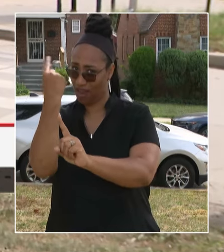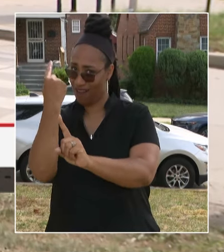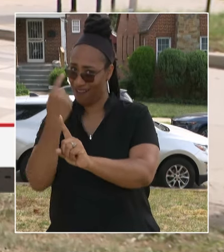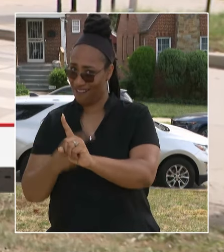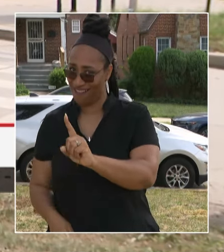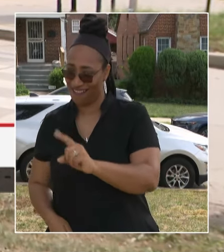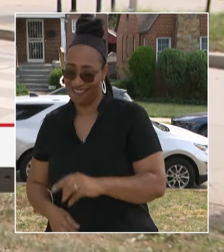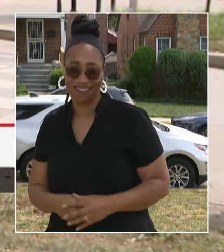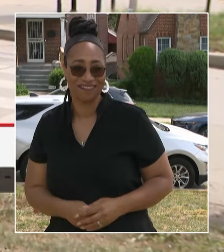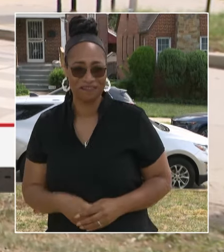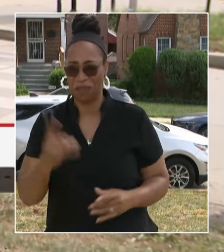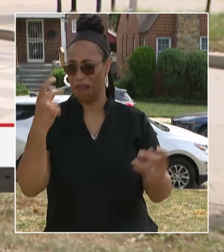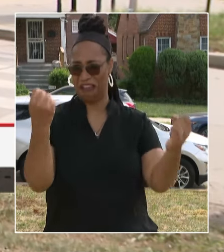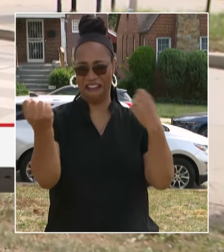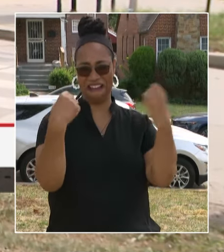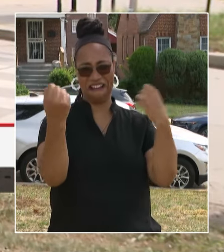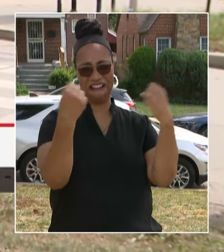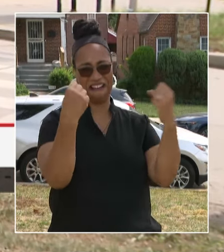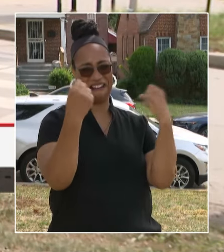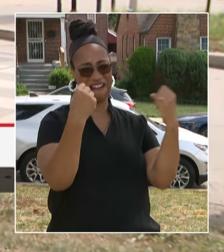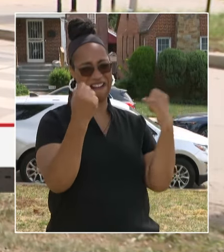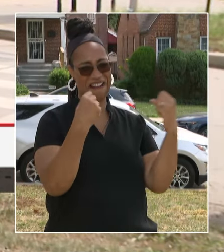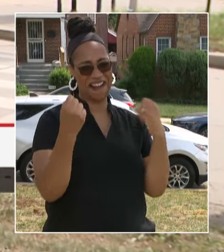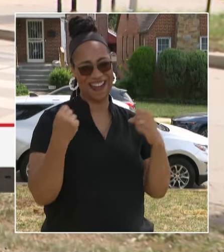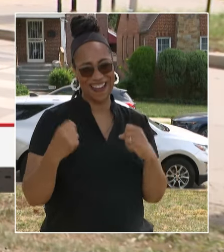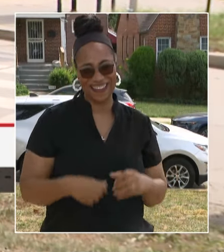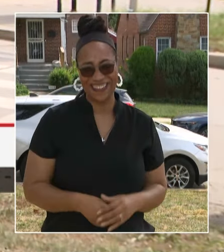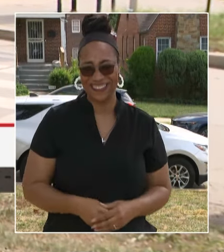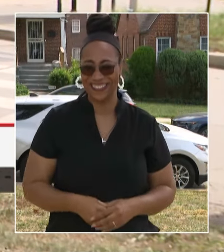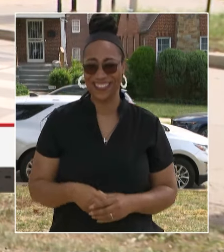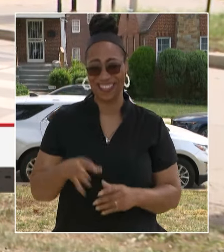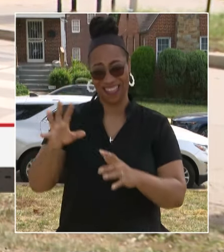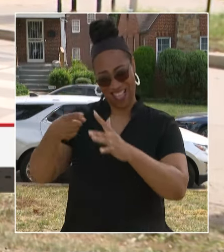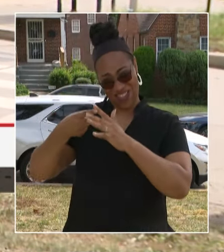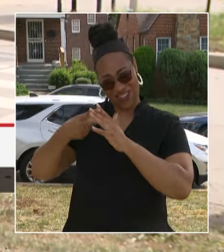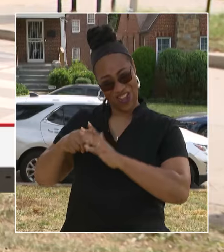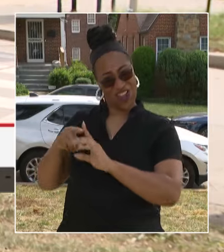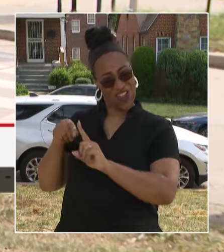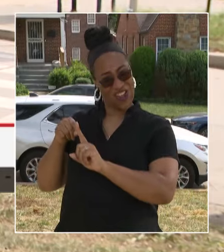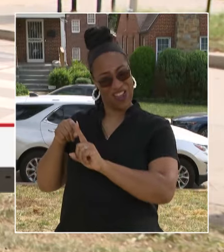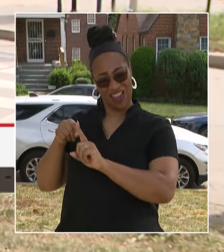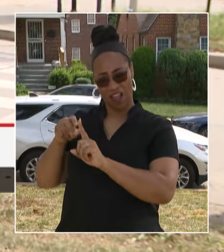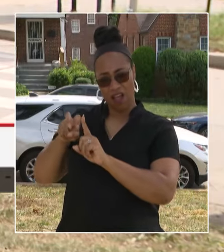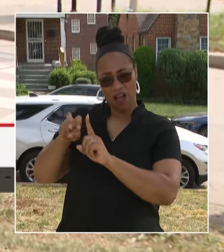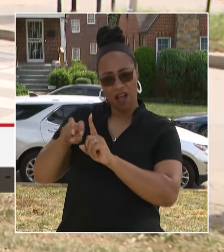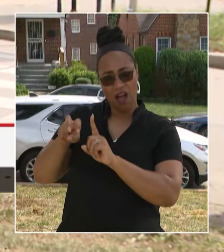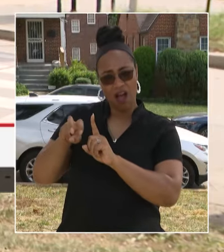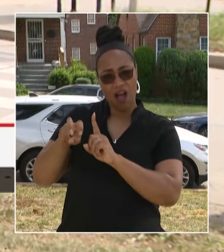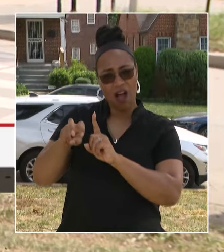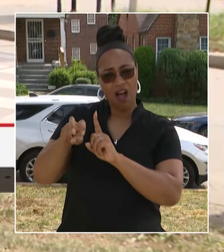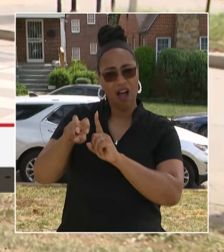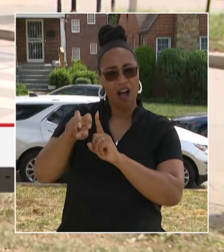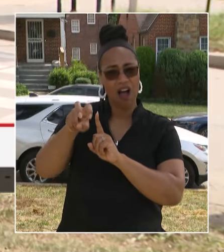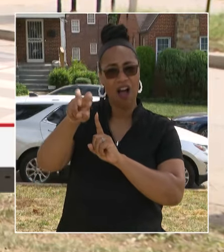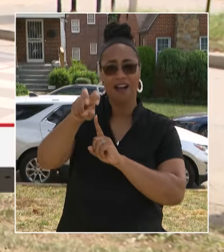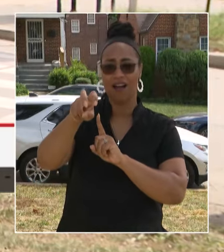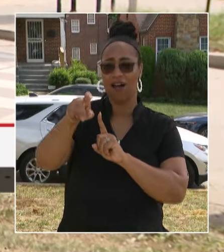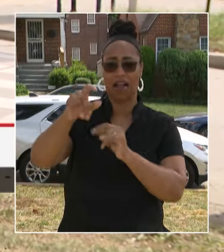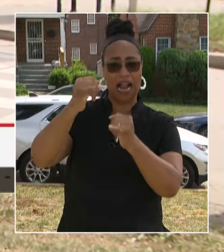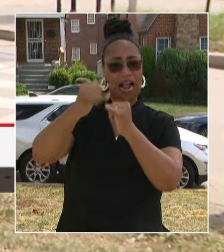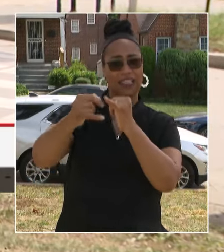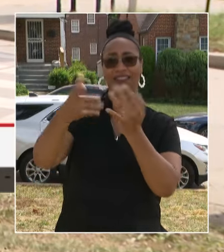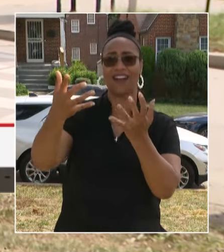us on our journey towards home rule. What they recognized is their responsibility was